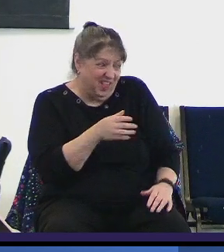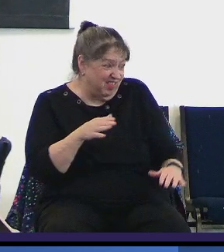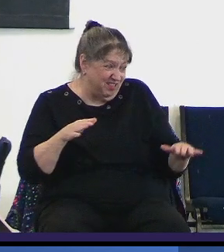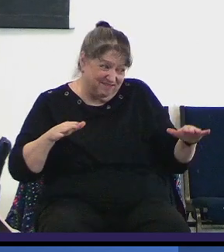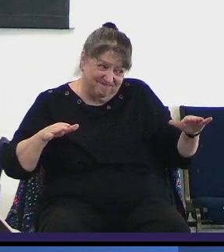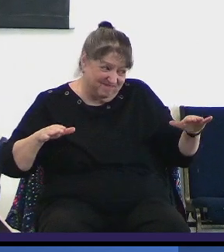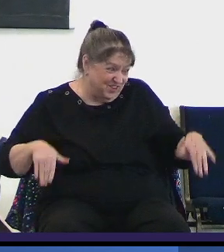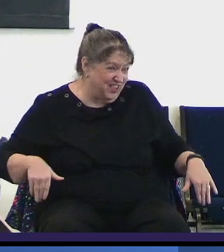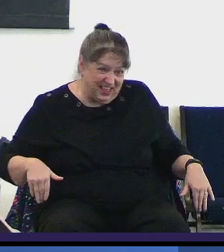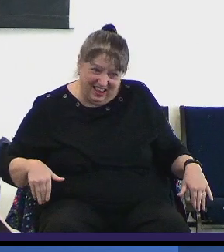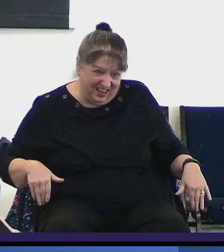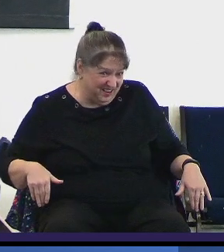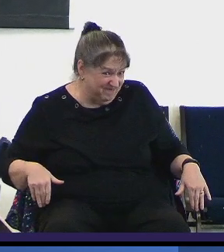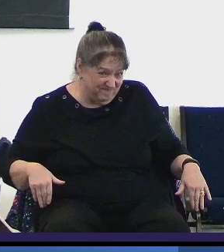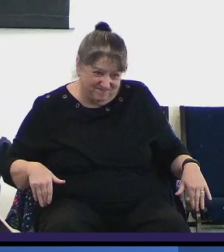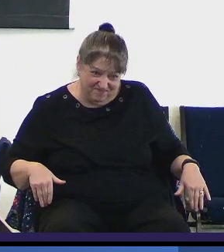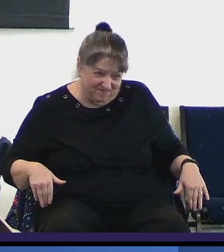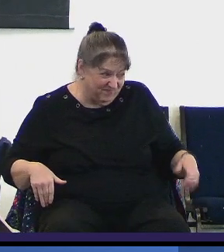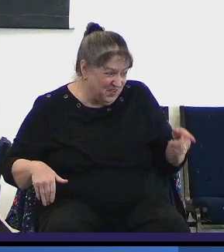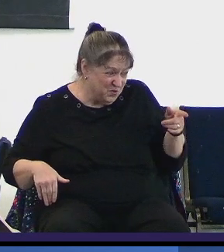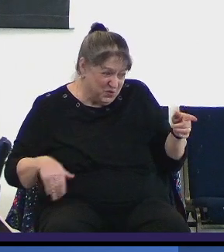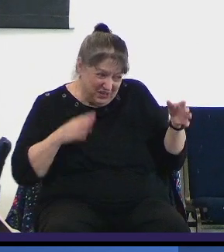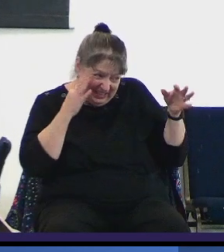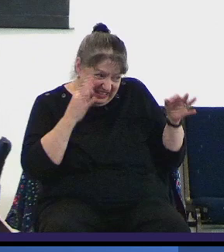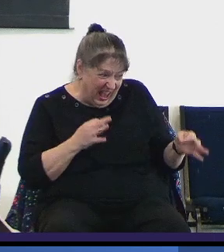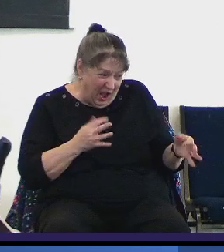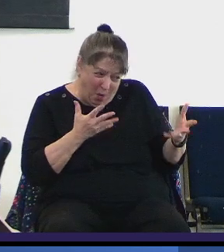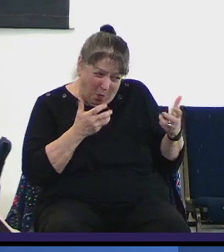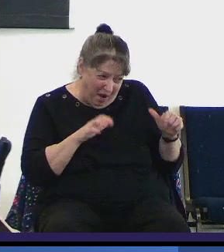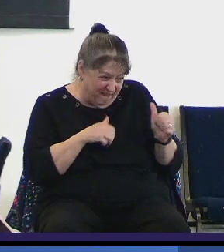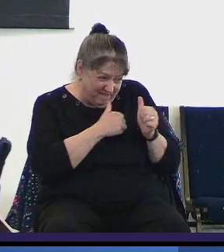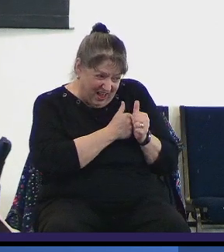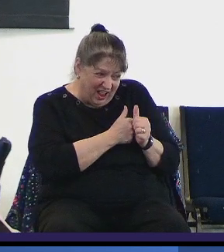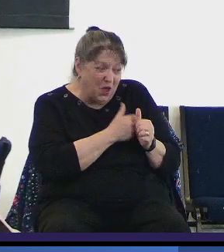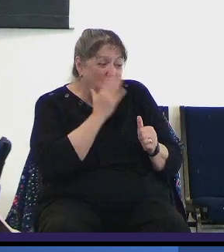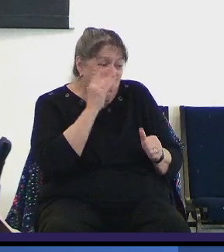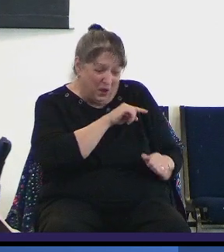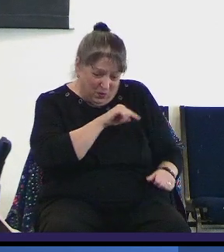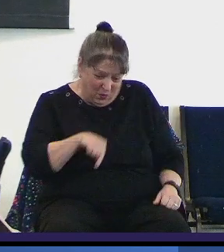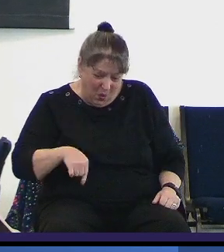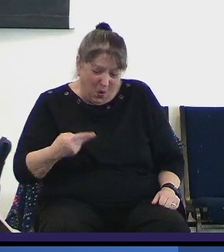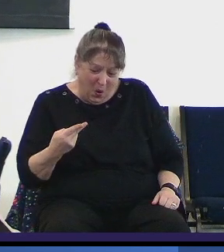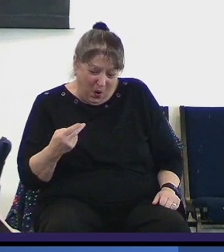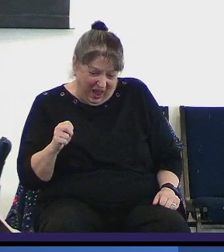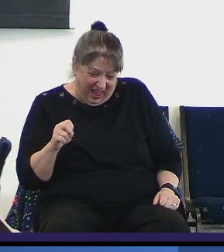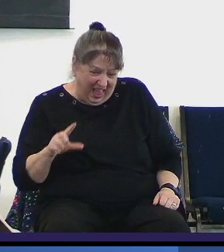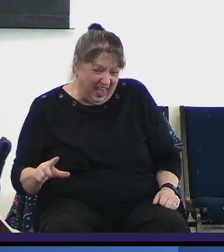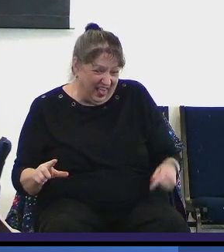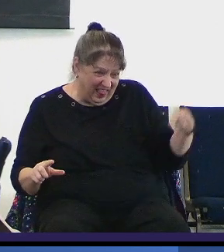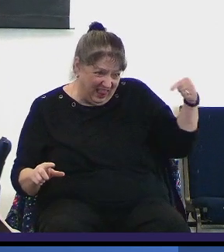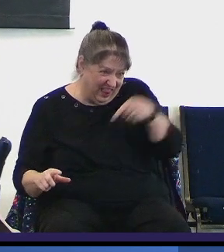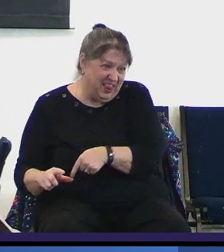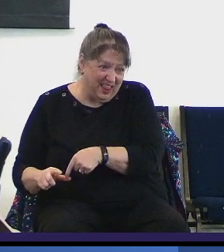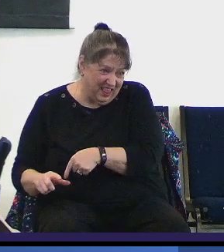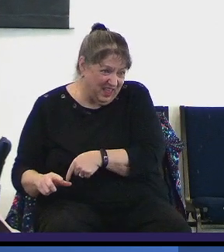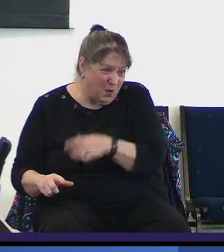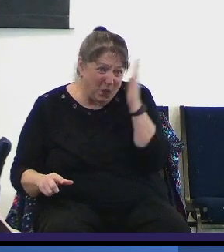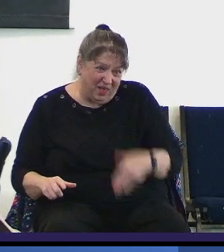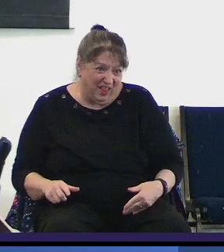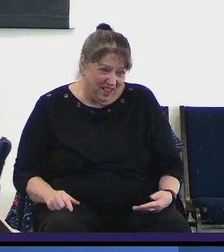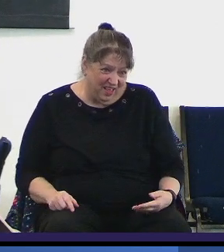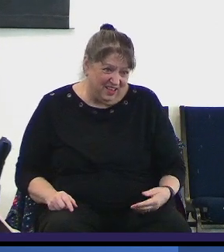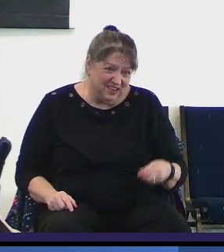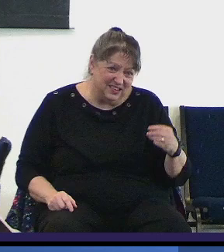declaration, they go to where they've chosen to go to, that disregarded God. And so the blueprint for